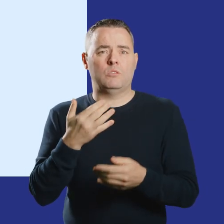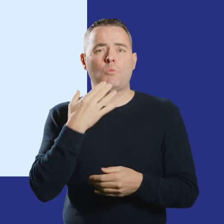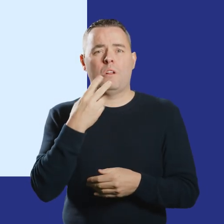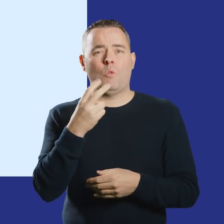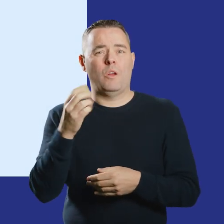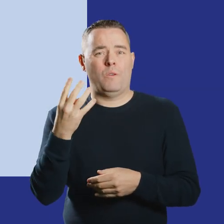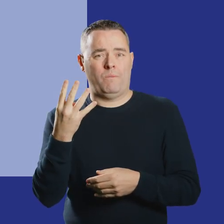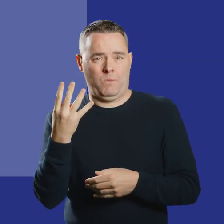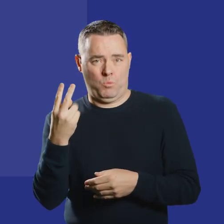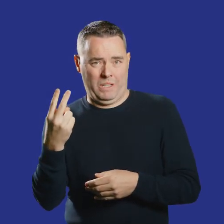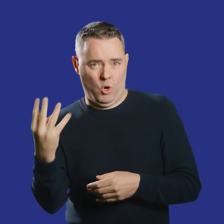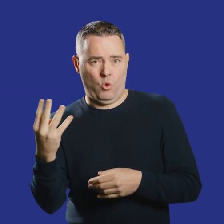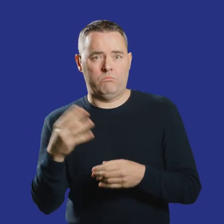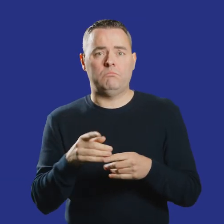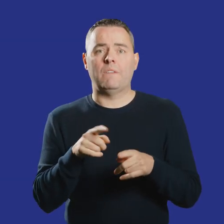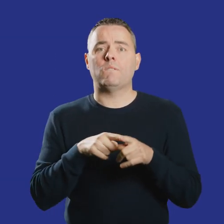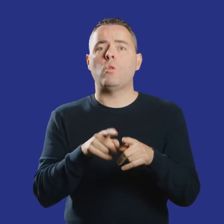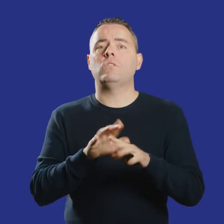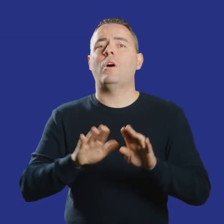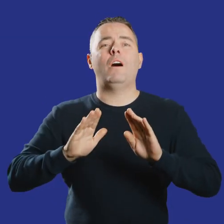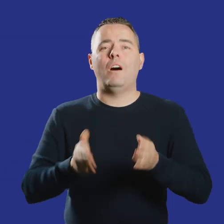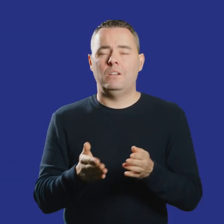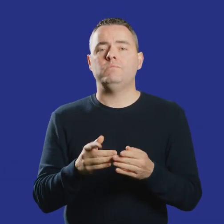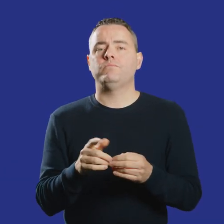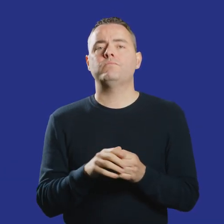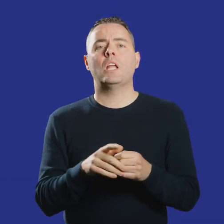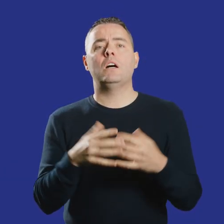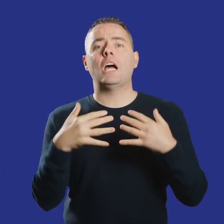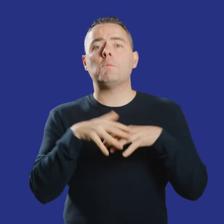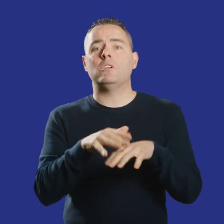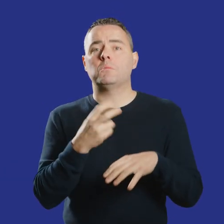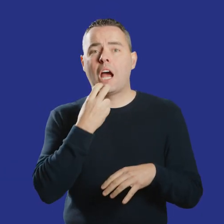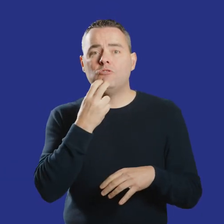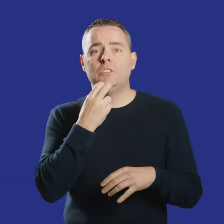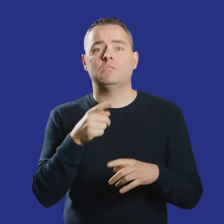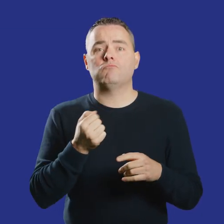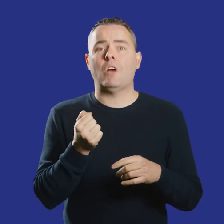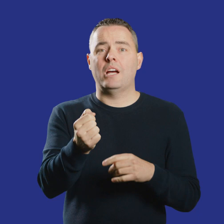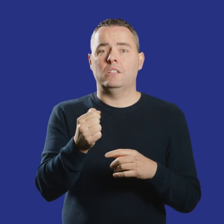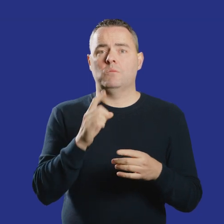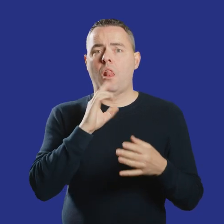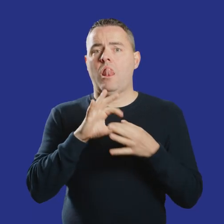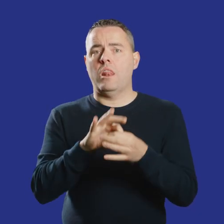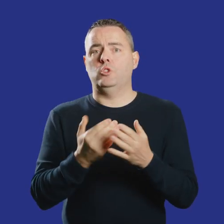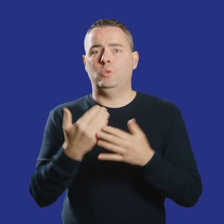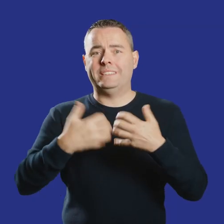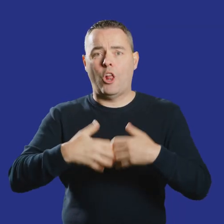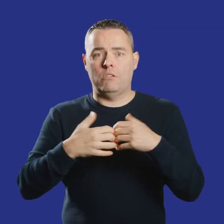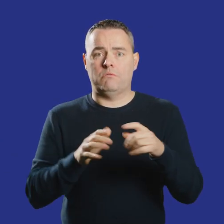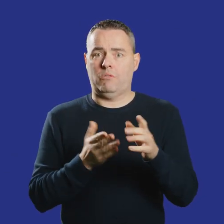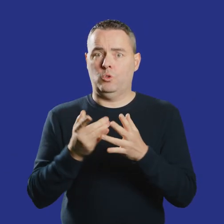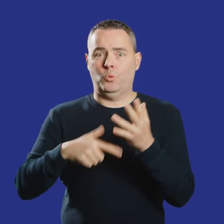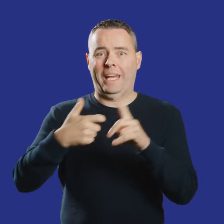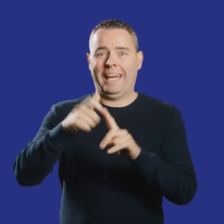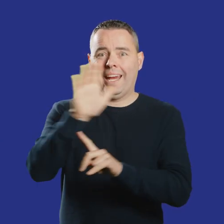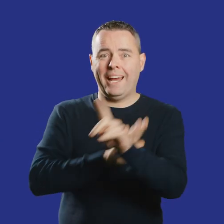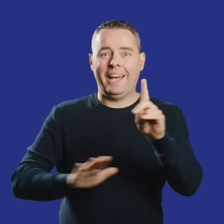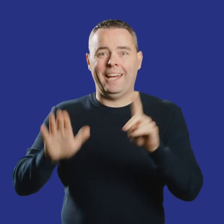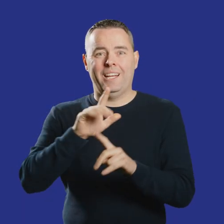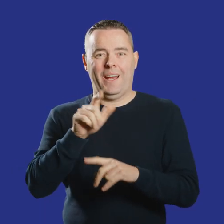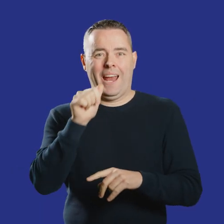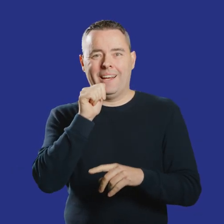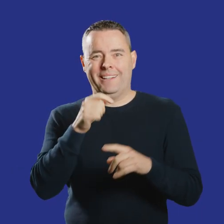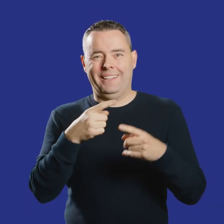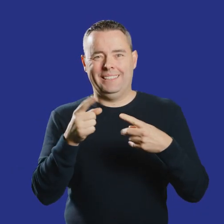consultation. Hybrid battery electric trains are a relatively new form of technology. Although recent tests in the UK have shown